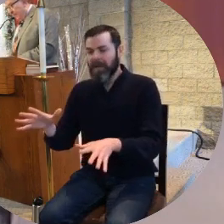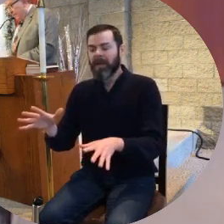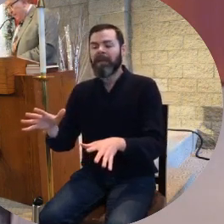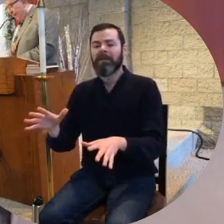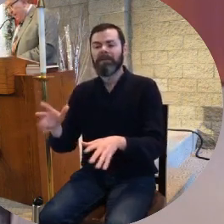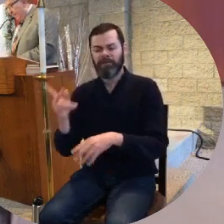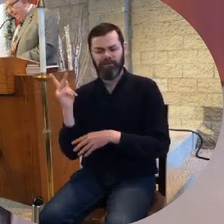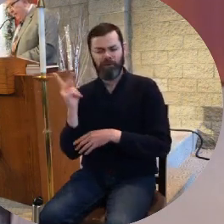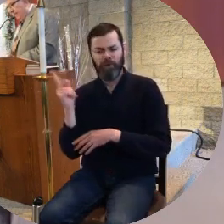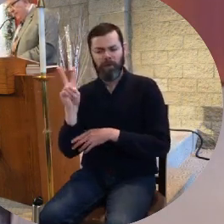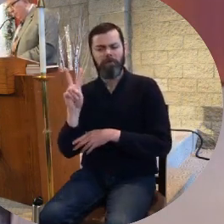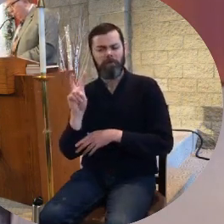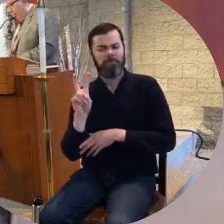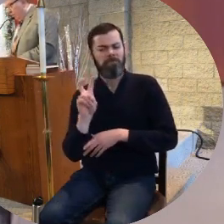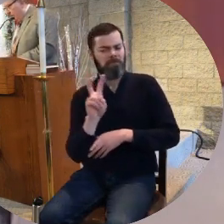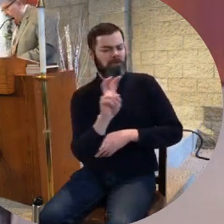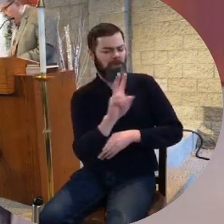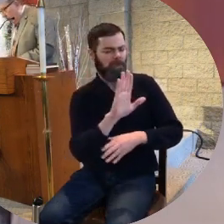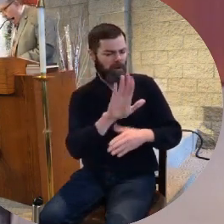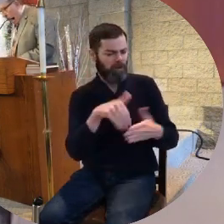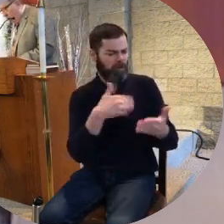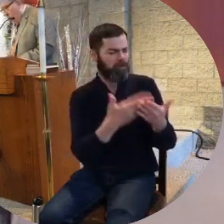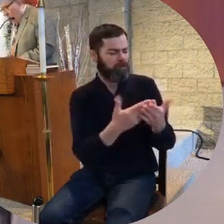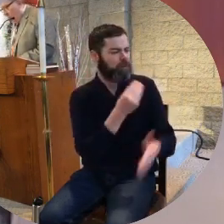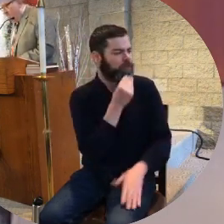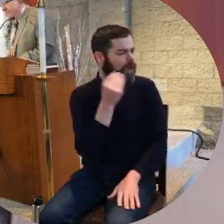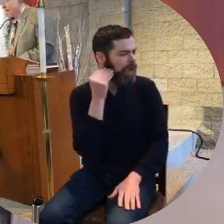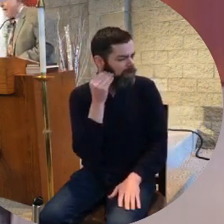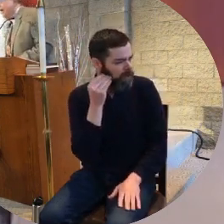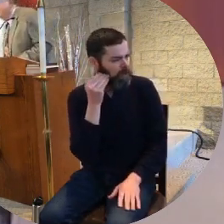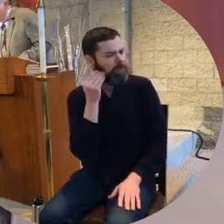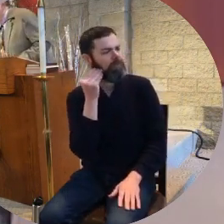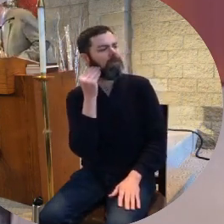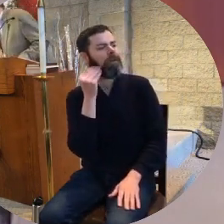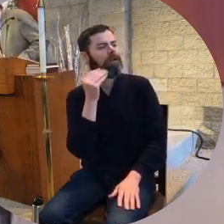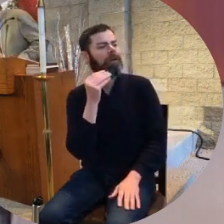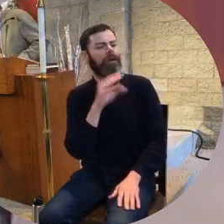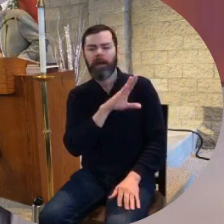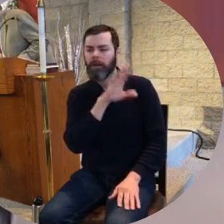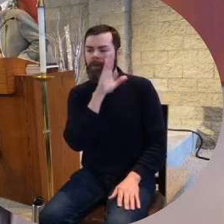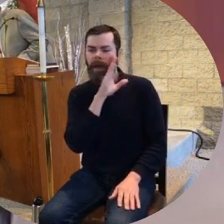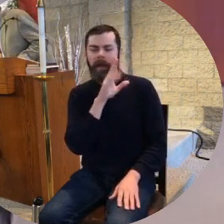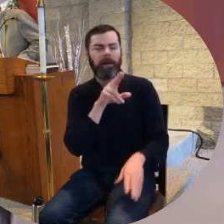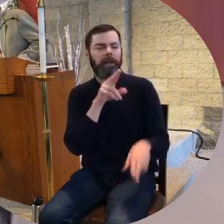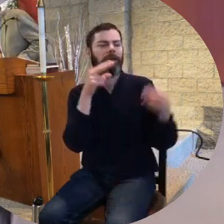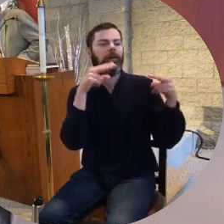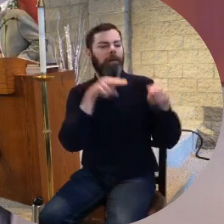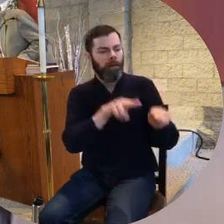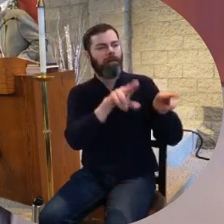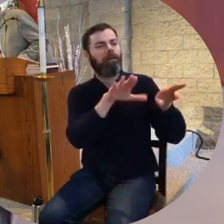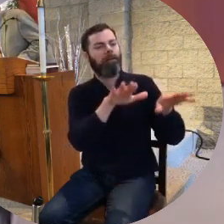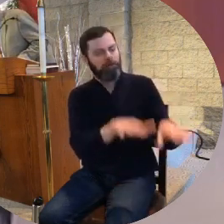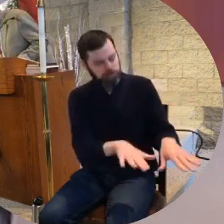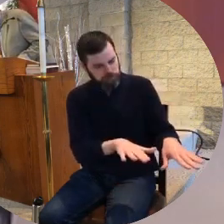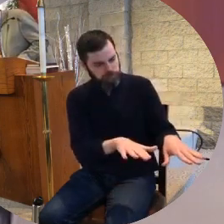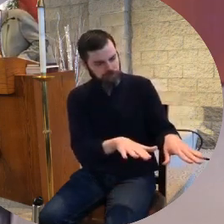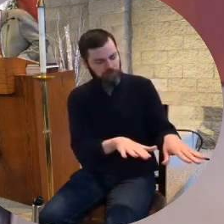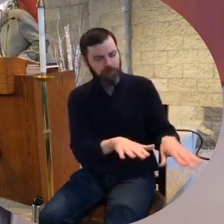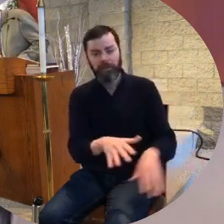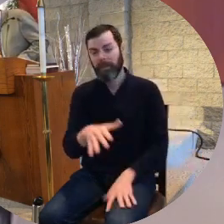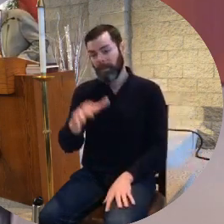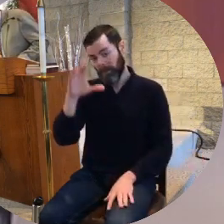big smile and lovingly said, "Well, dear, what was it like being 8 again?"